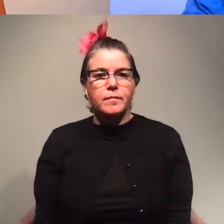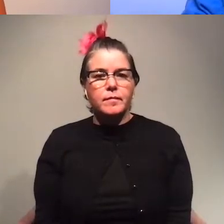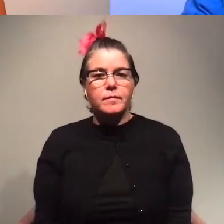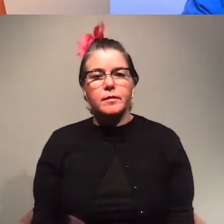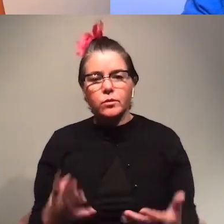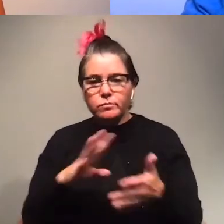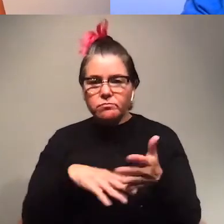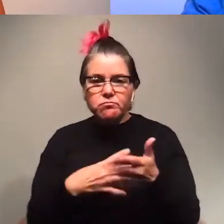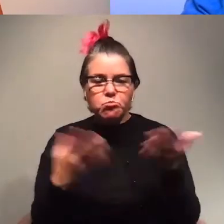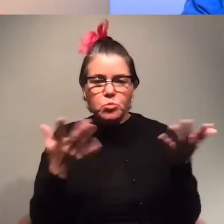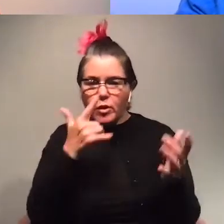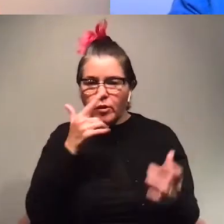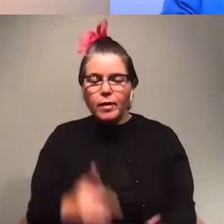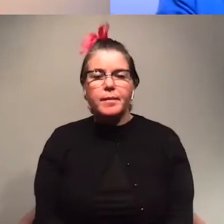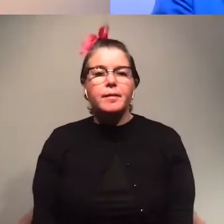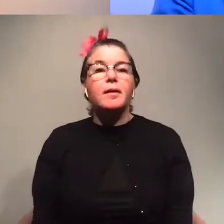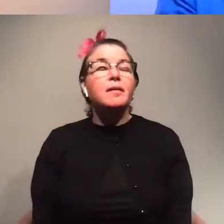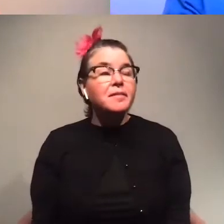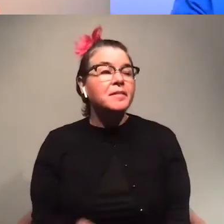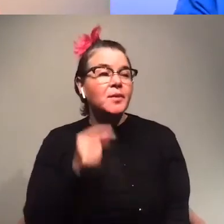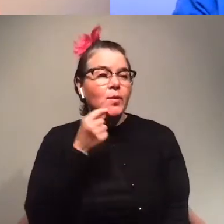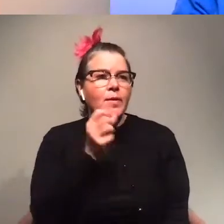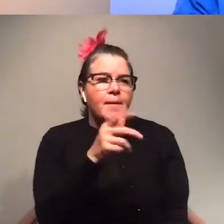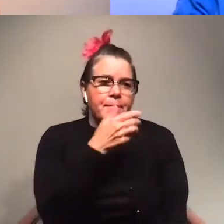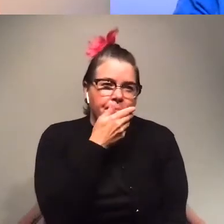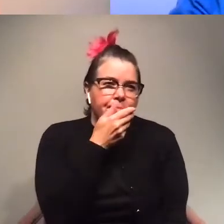be cool. Ooh, cool. Okay.